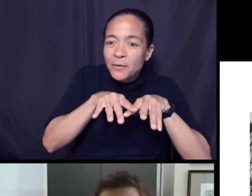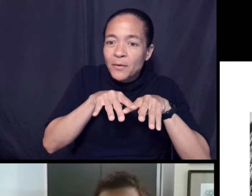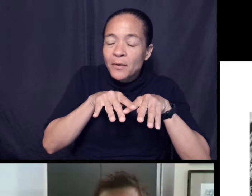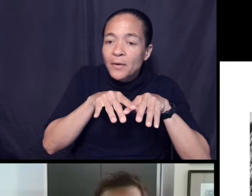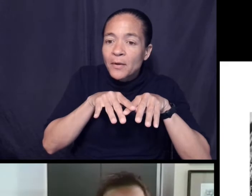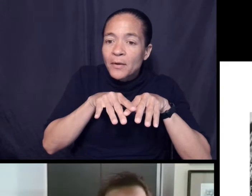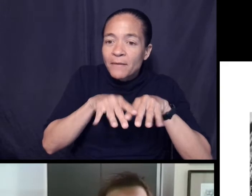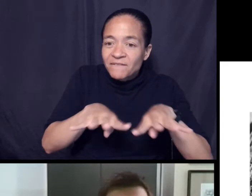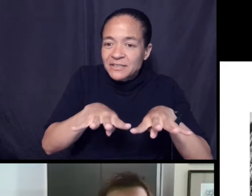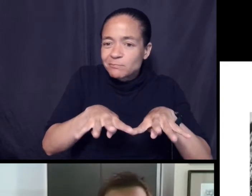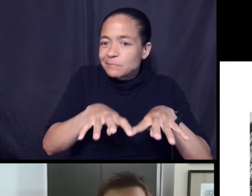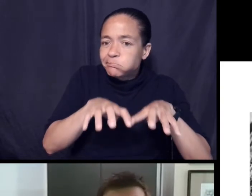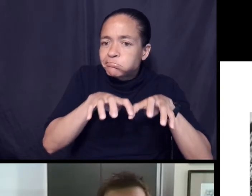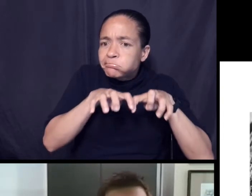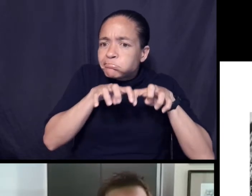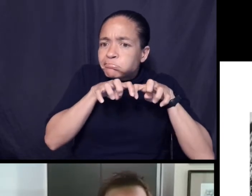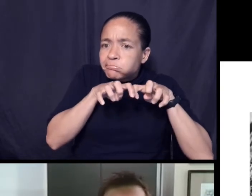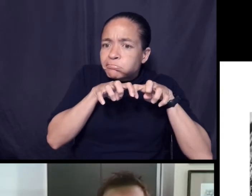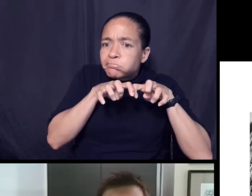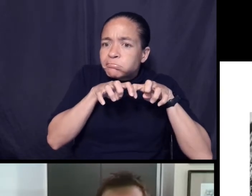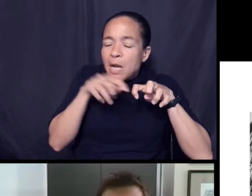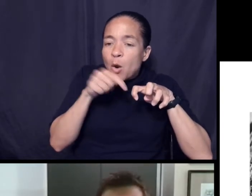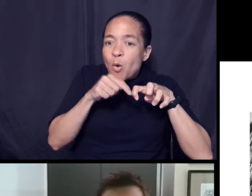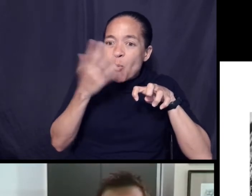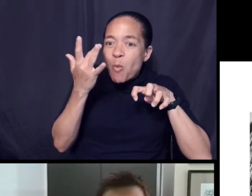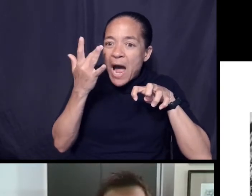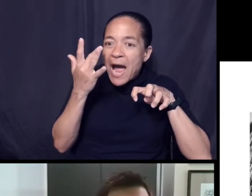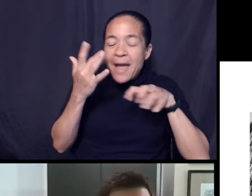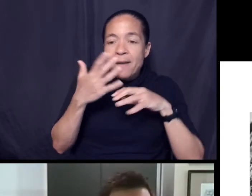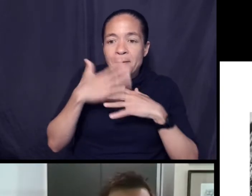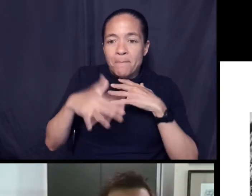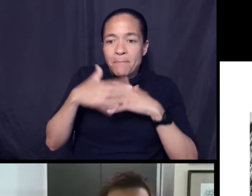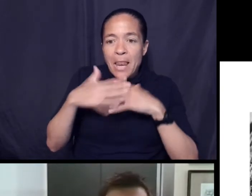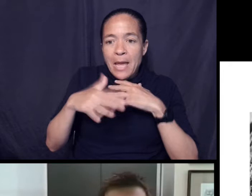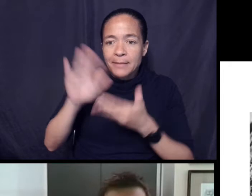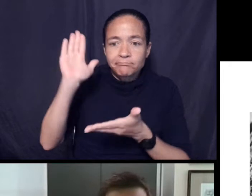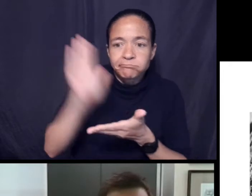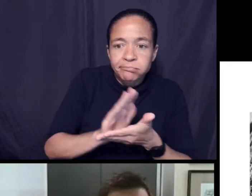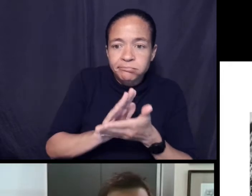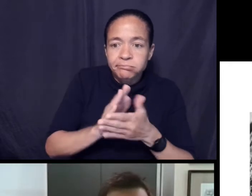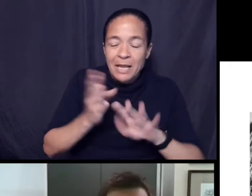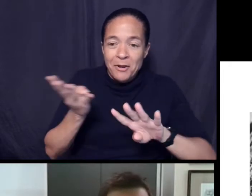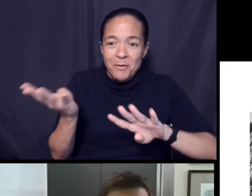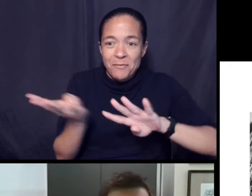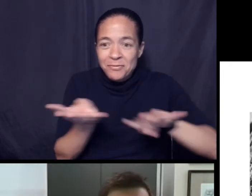less robust supply of blood to the cochlea in